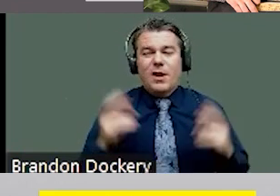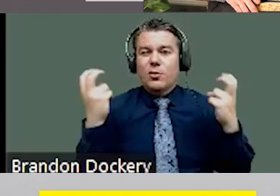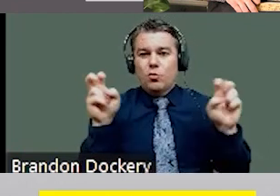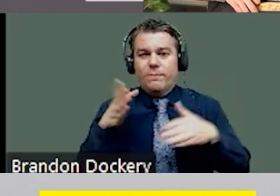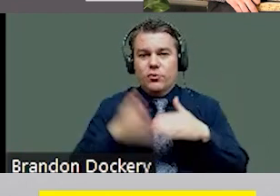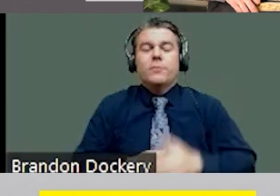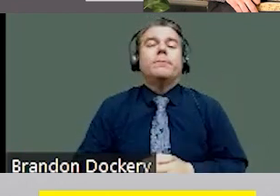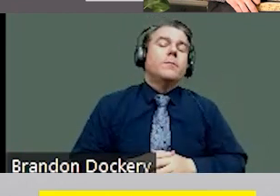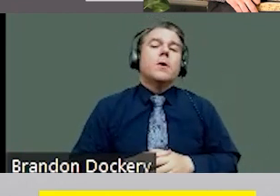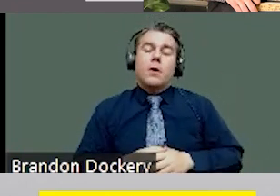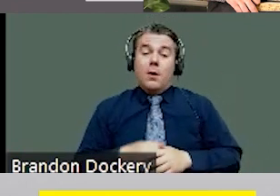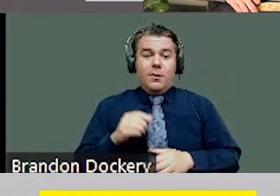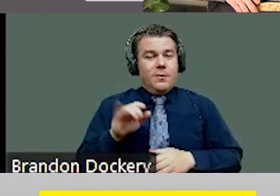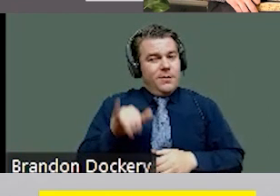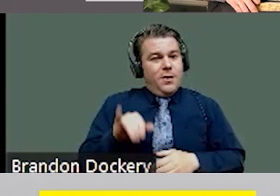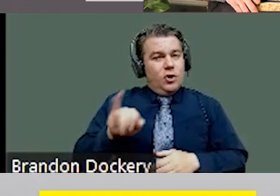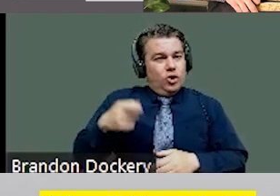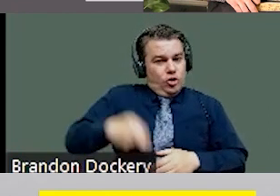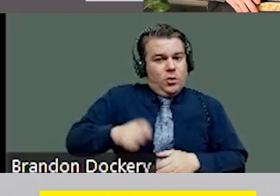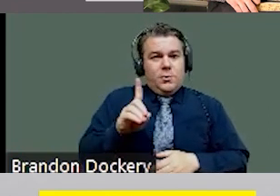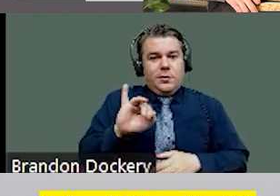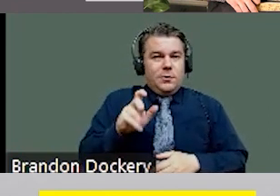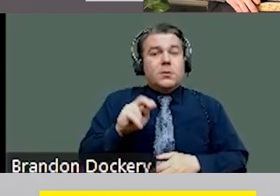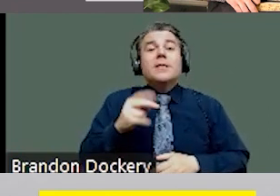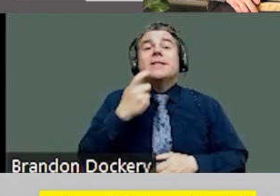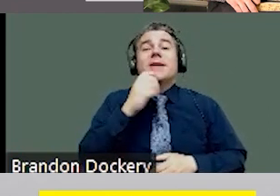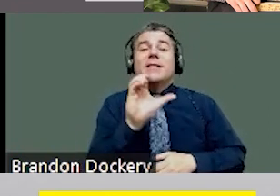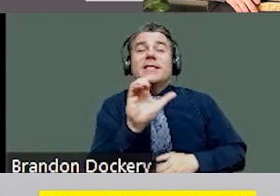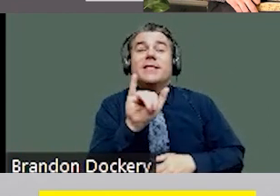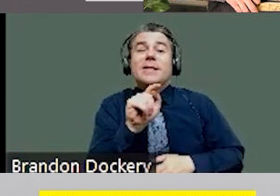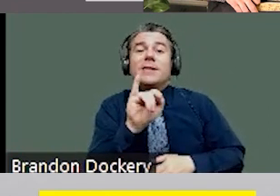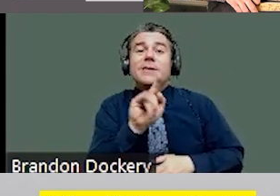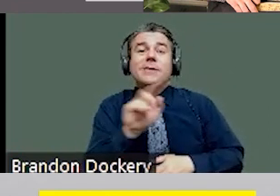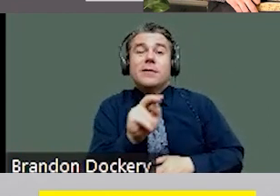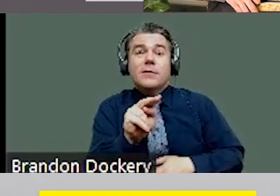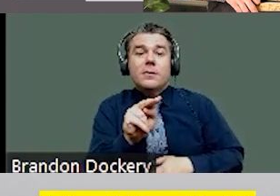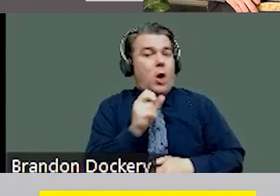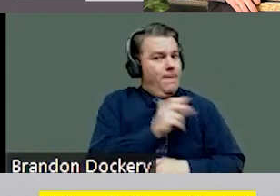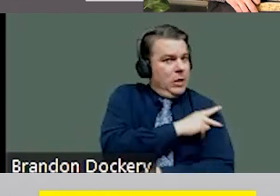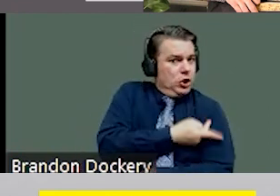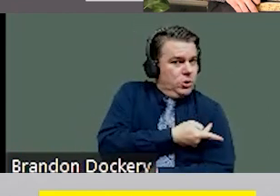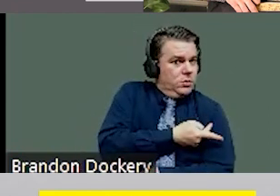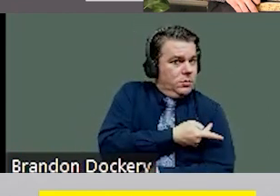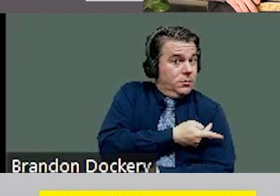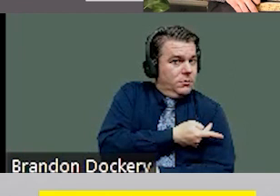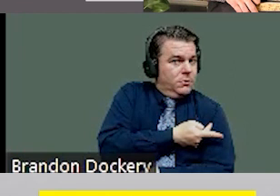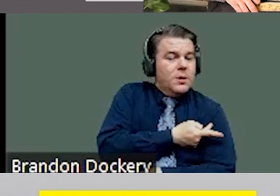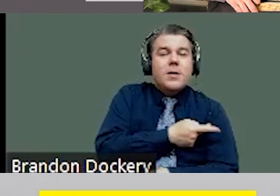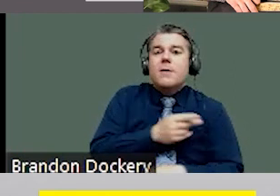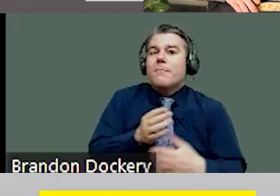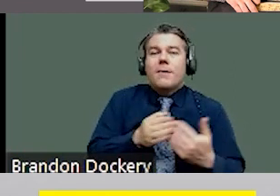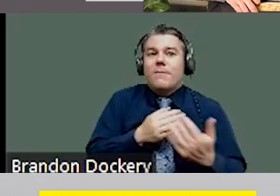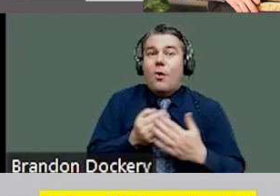End of quote. The fact that Justice Dixon used the term citizen rather than patient, even if